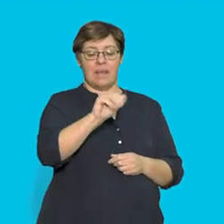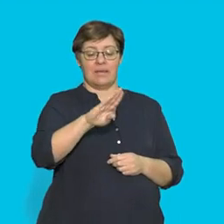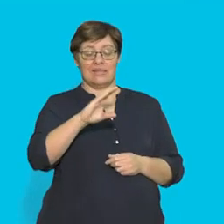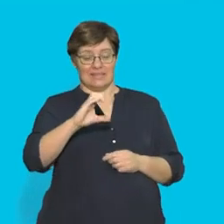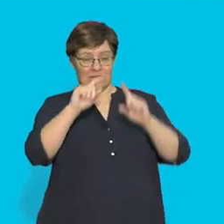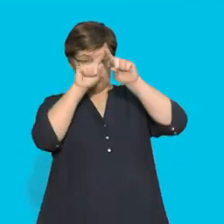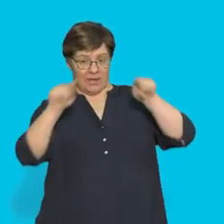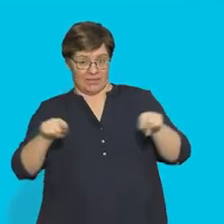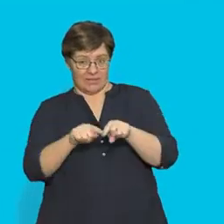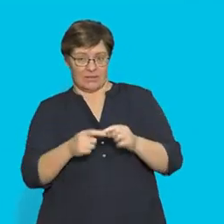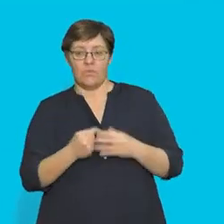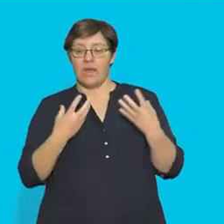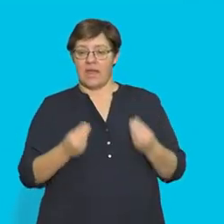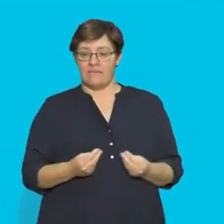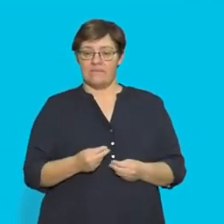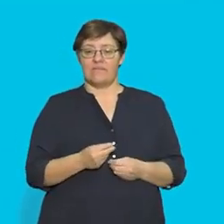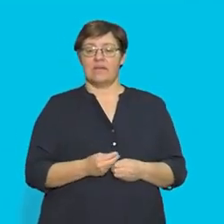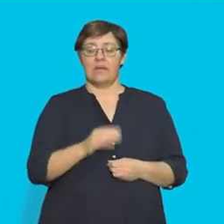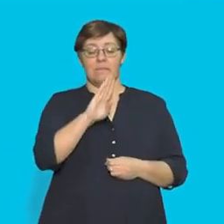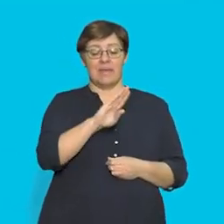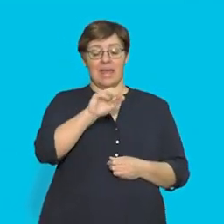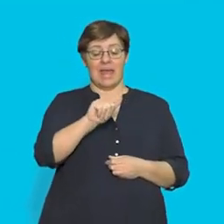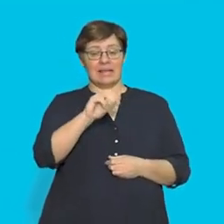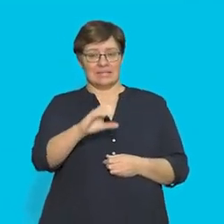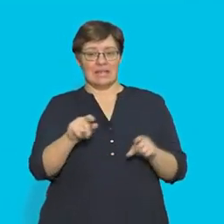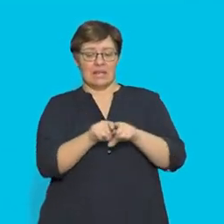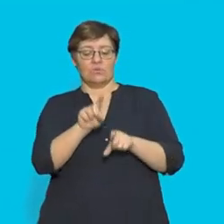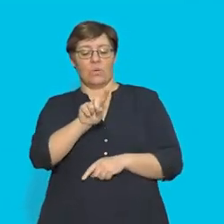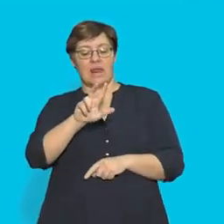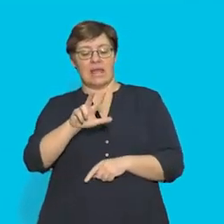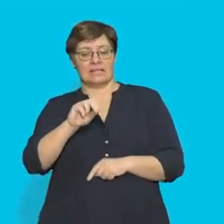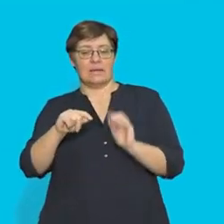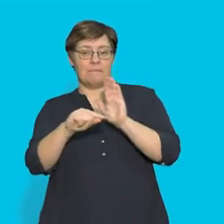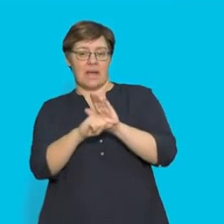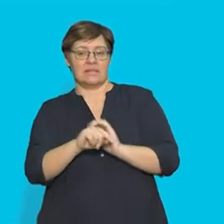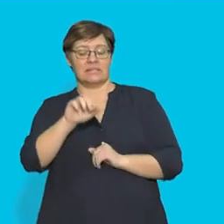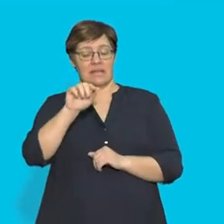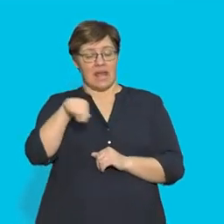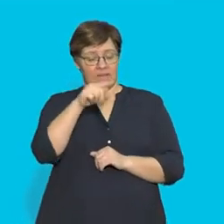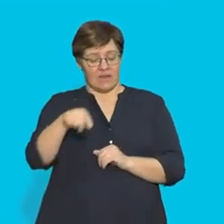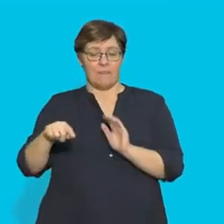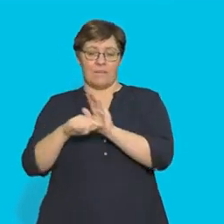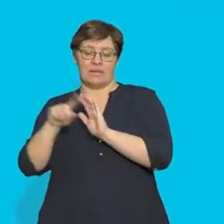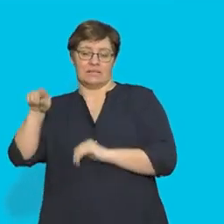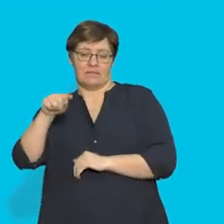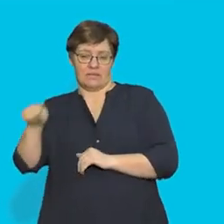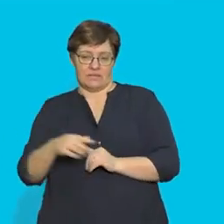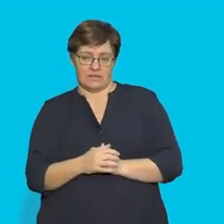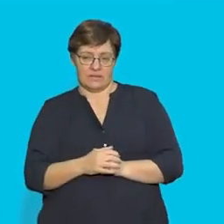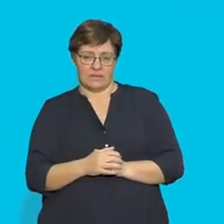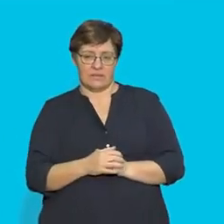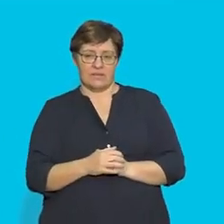Okay, so in triangle ABC, we have BAC is equal to 180 minus alpha,